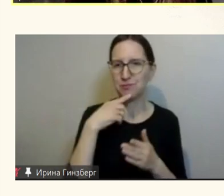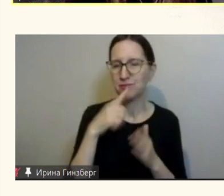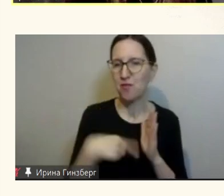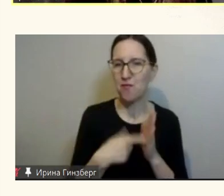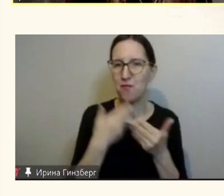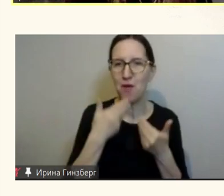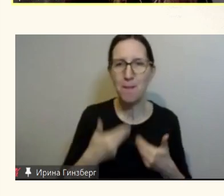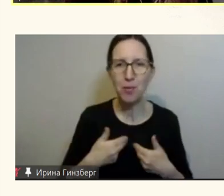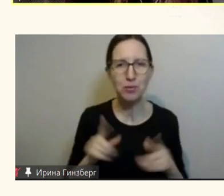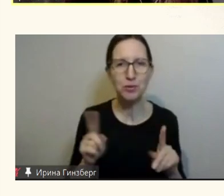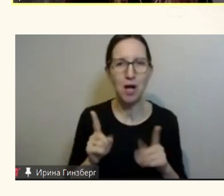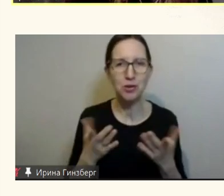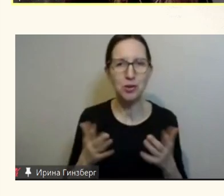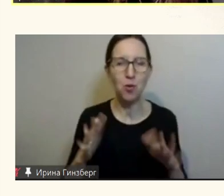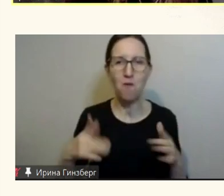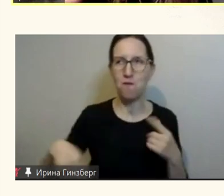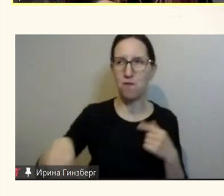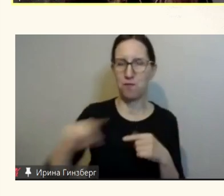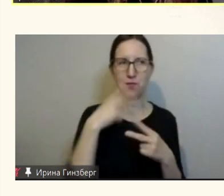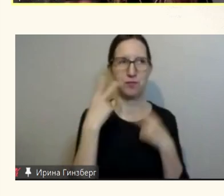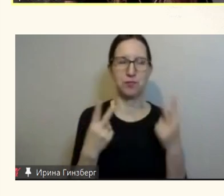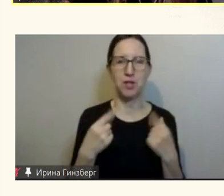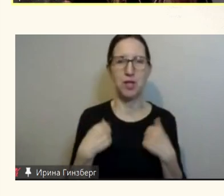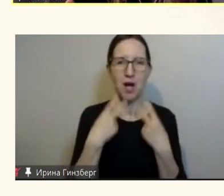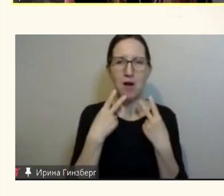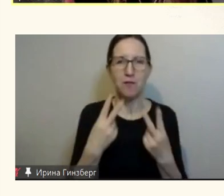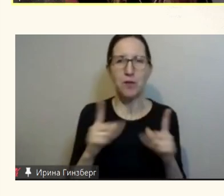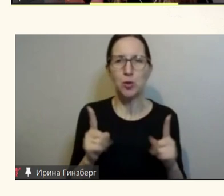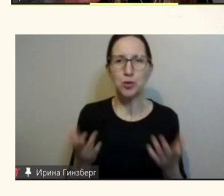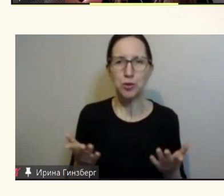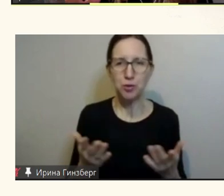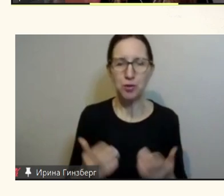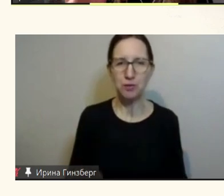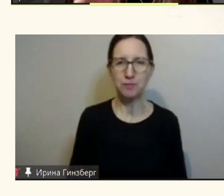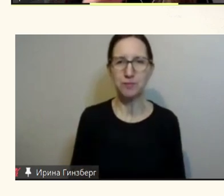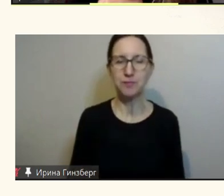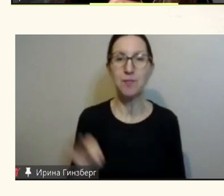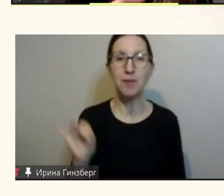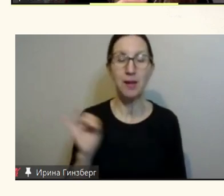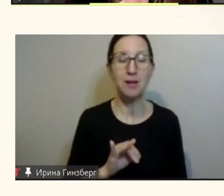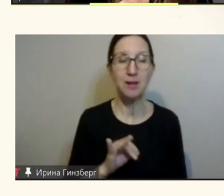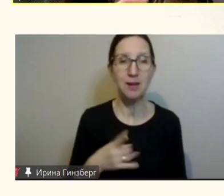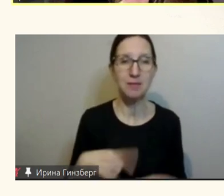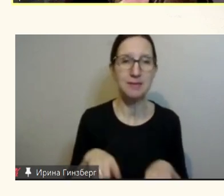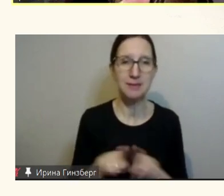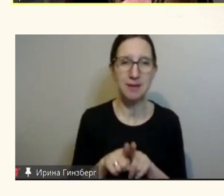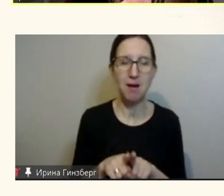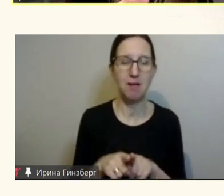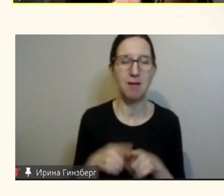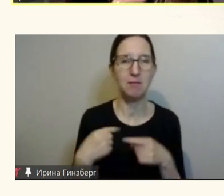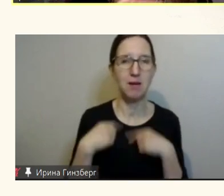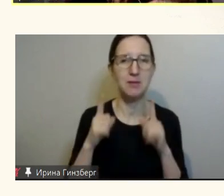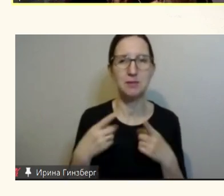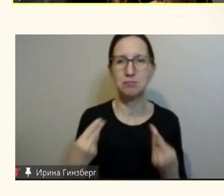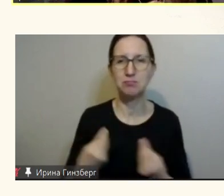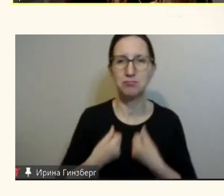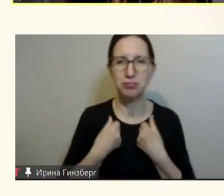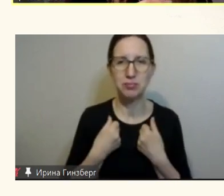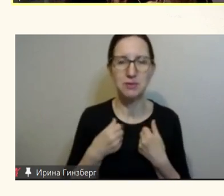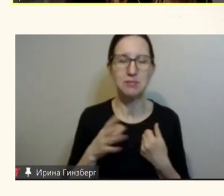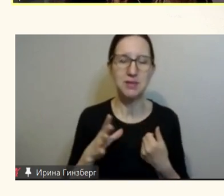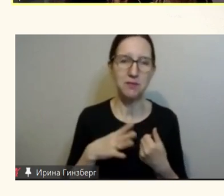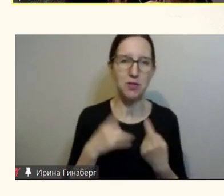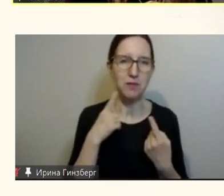can represent a lifespan. And so those two works that you mentioned that are on view, which were